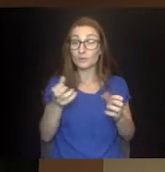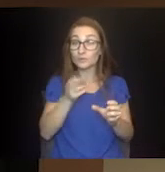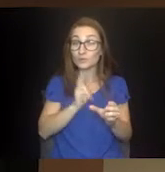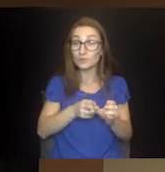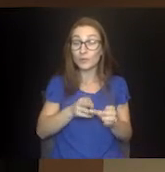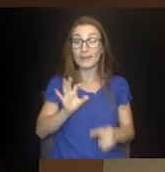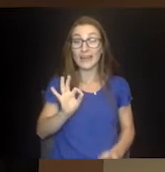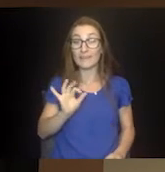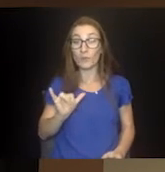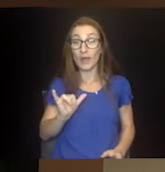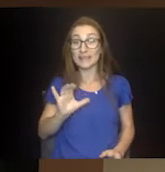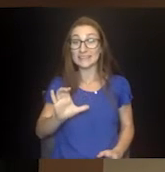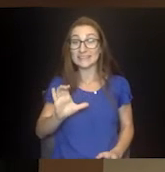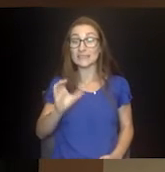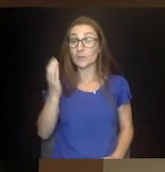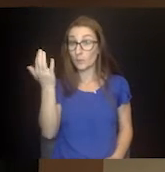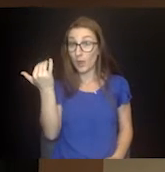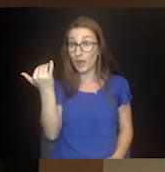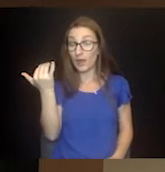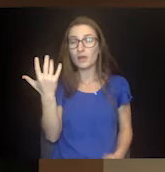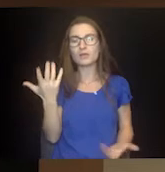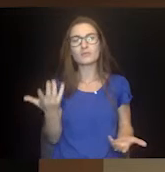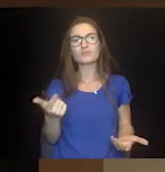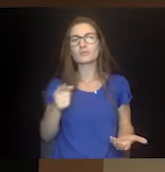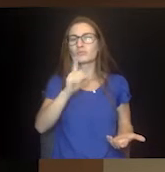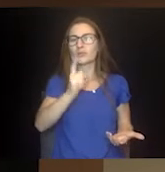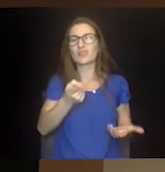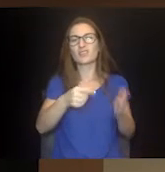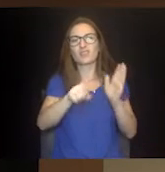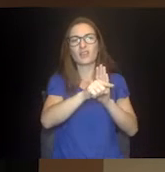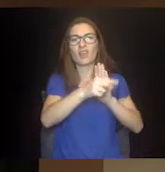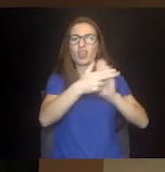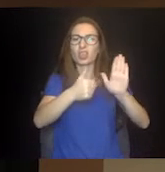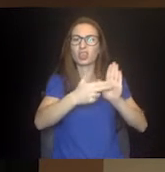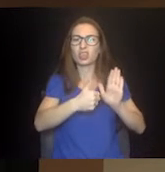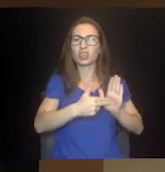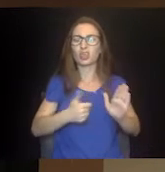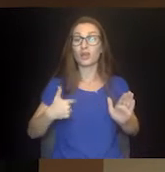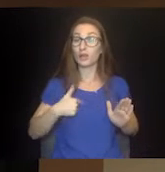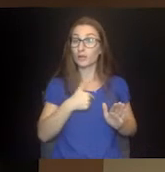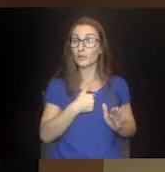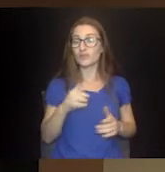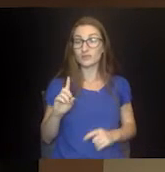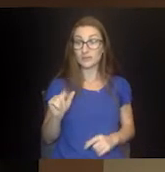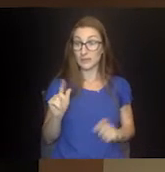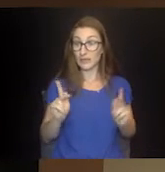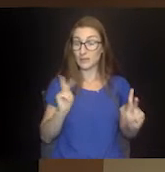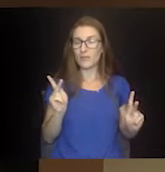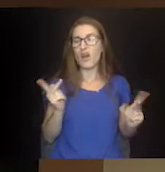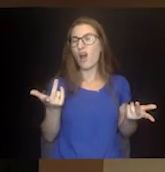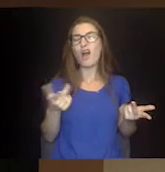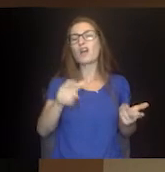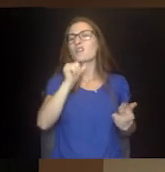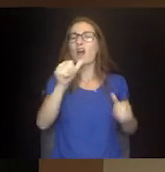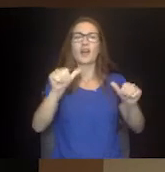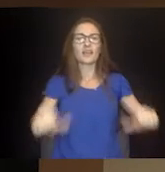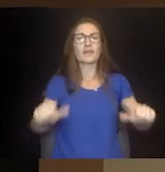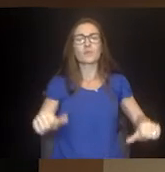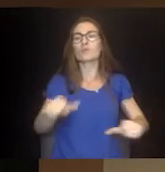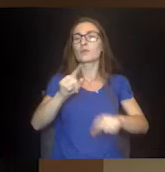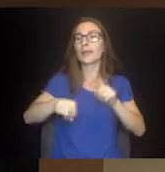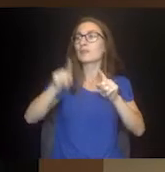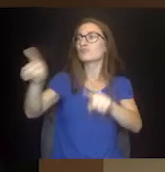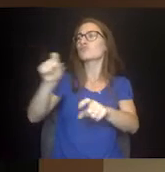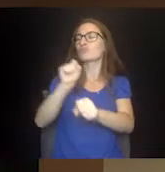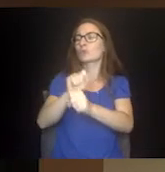One of the reasons I wanted to join the FYC is because there's a stereotype of people like us that we're not capable of